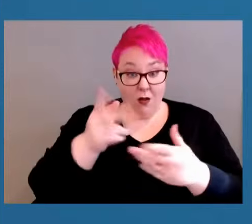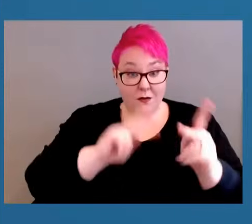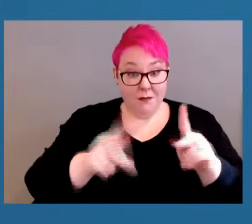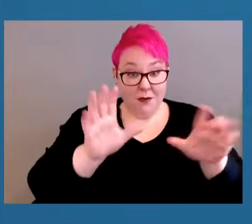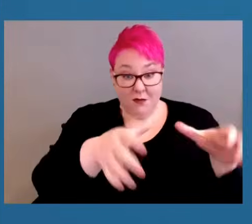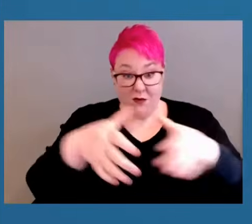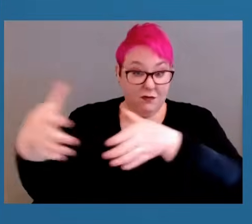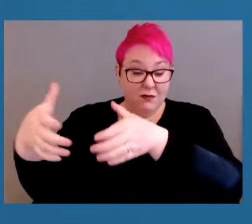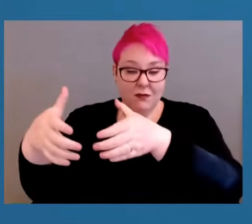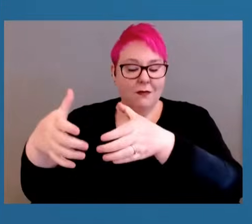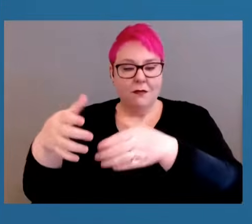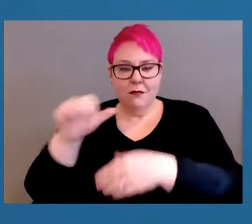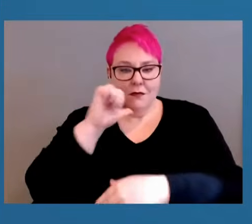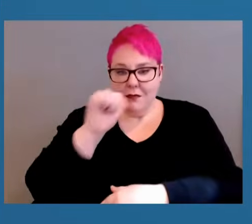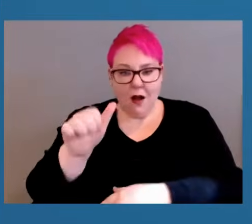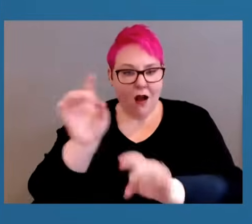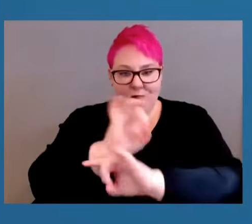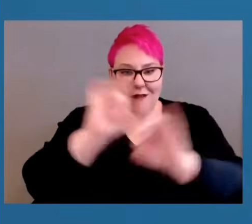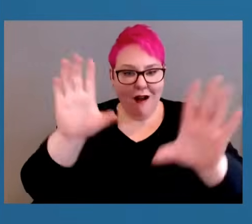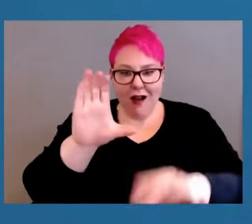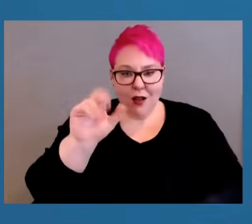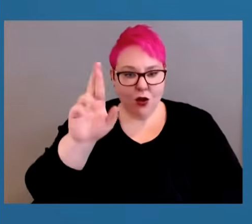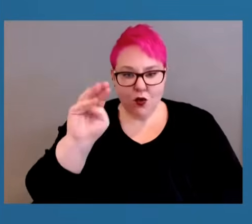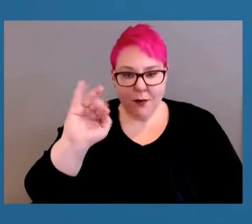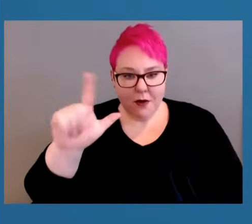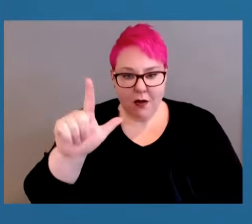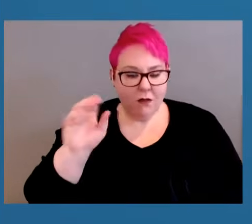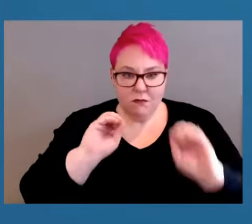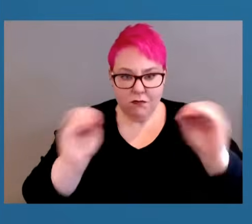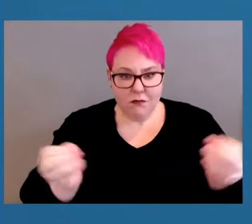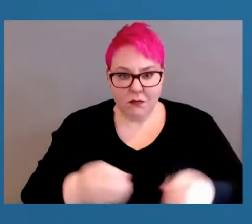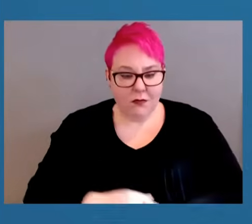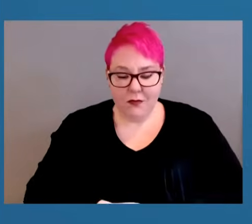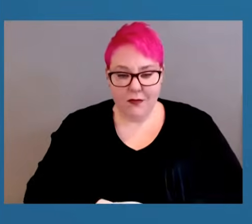They basically paralyzed a business.